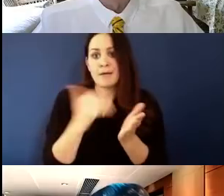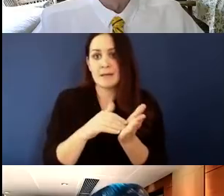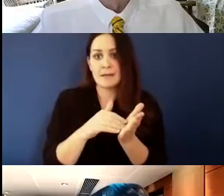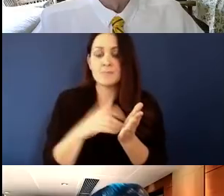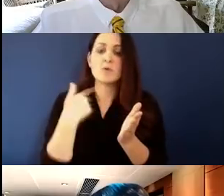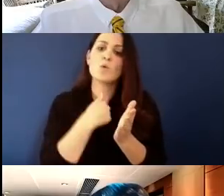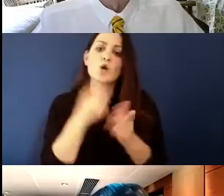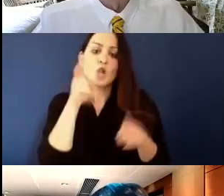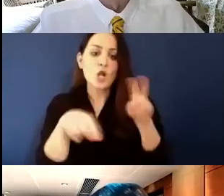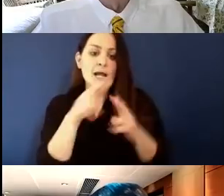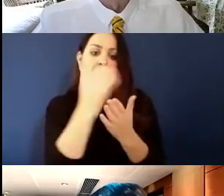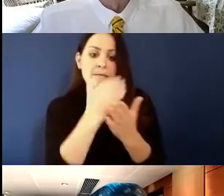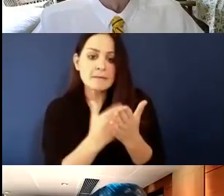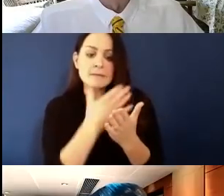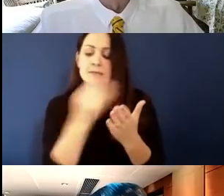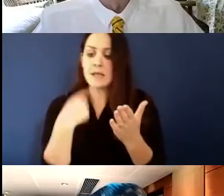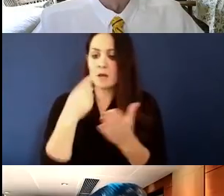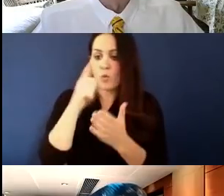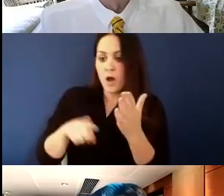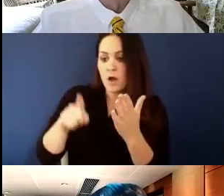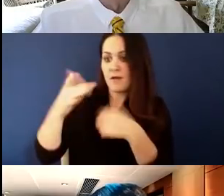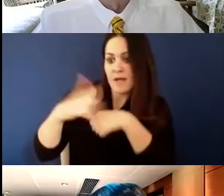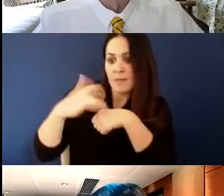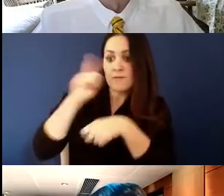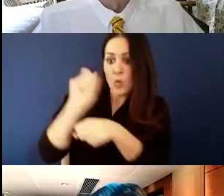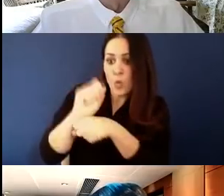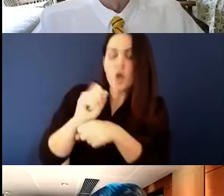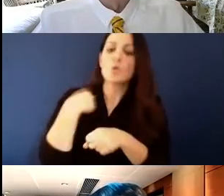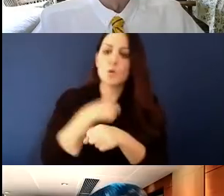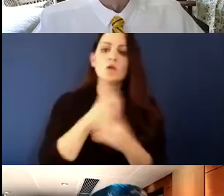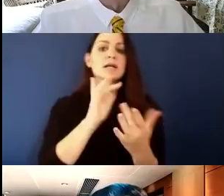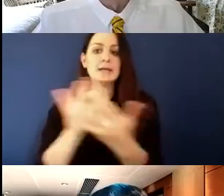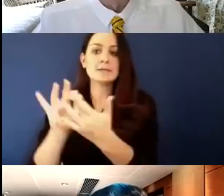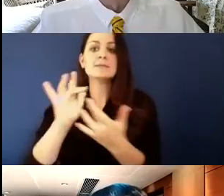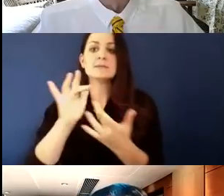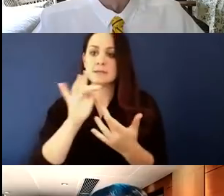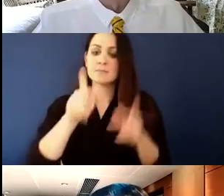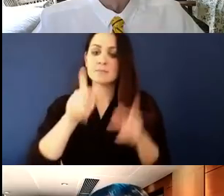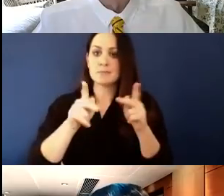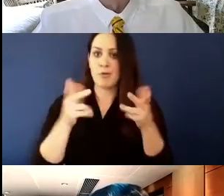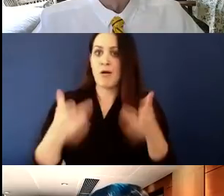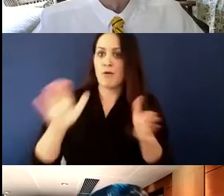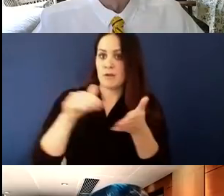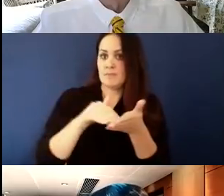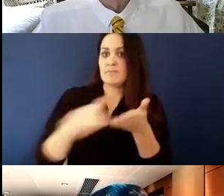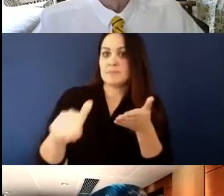positions that we have open and need to fill and contact those individuals as opportunities become available.